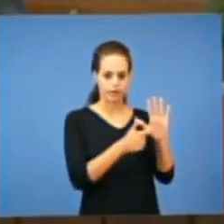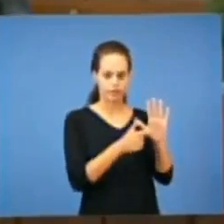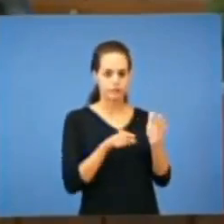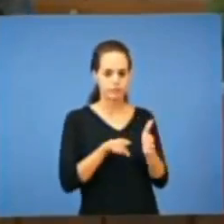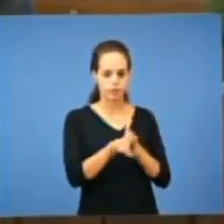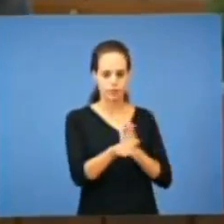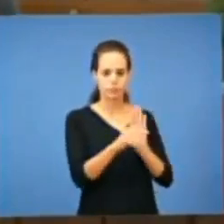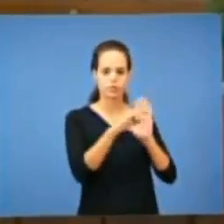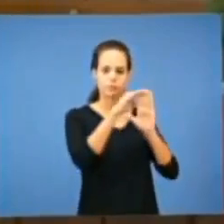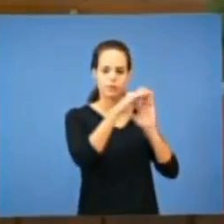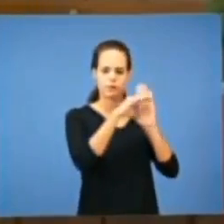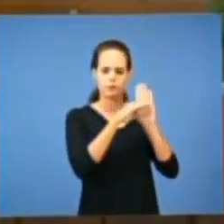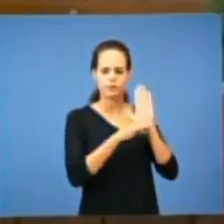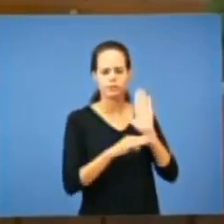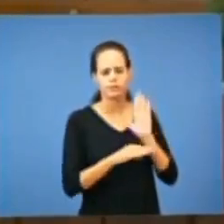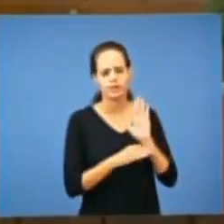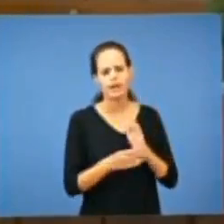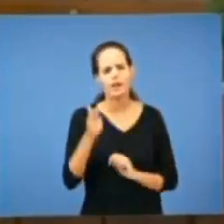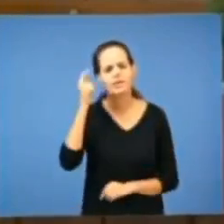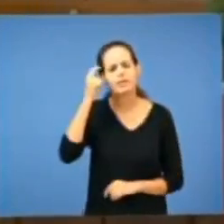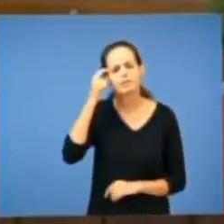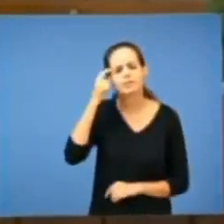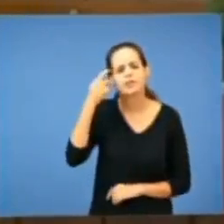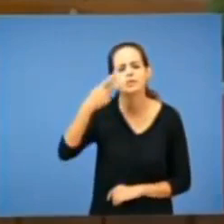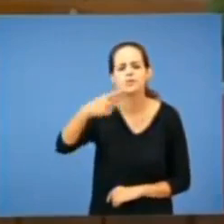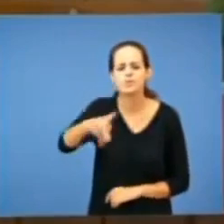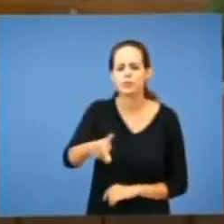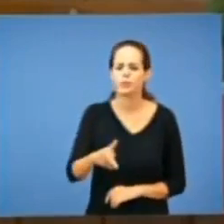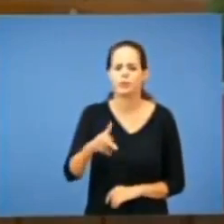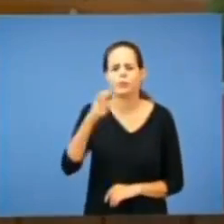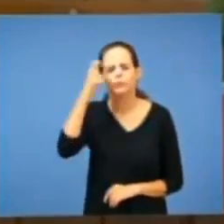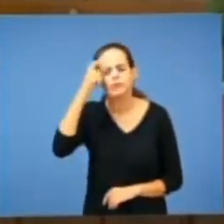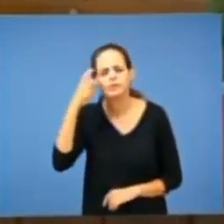My brethren, let's remove this idea